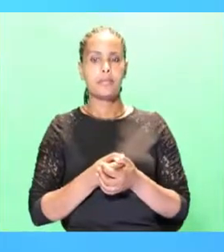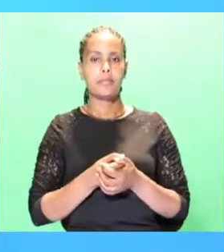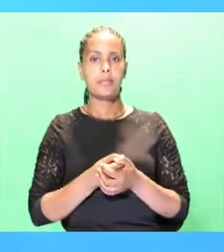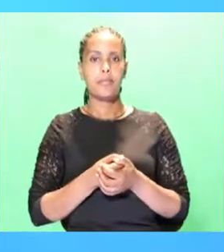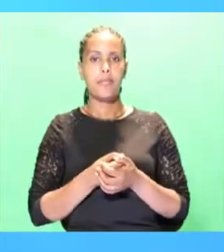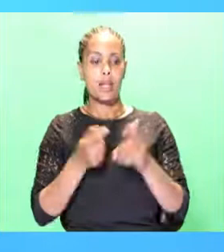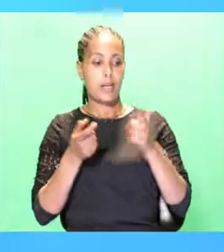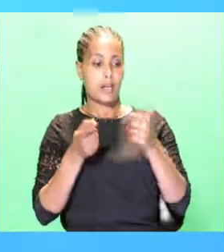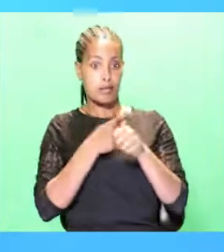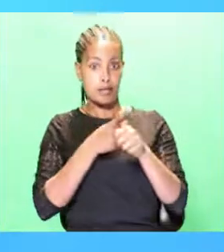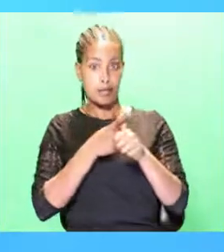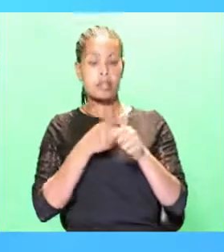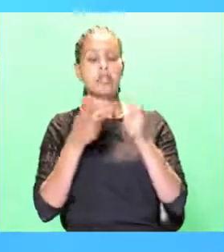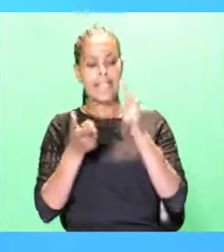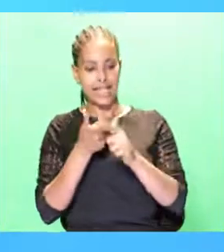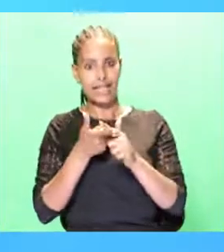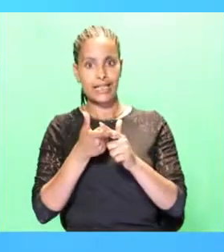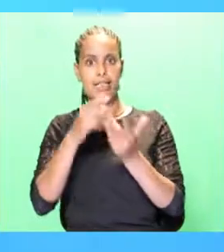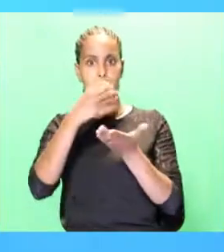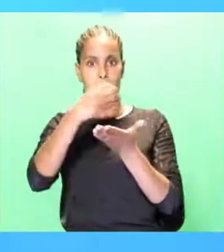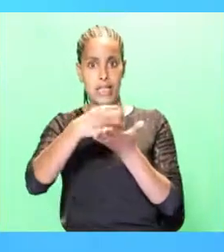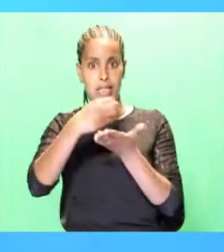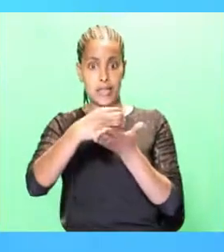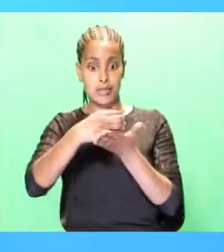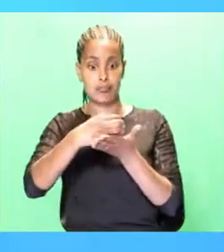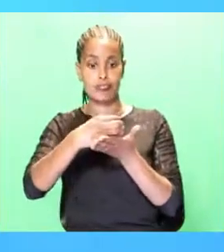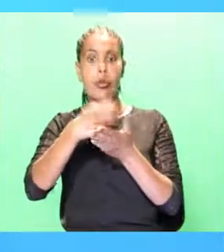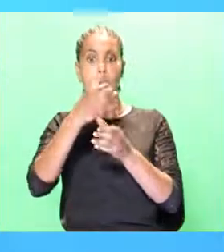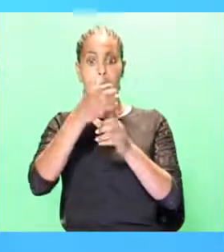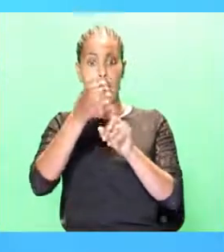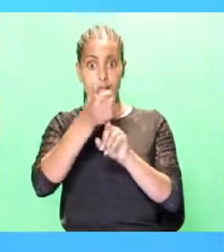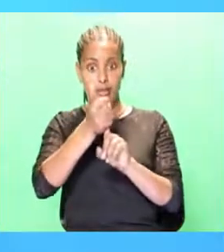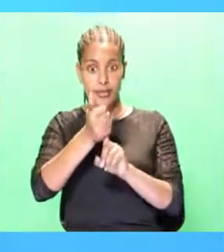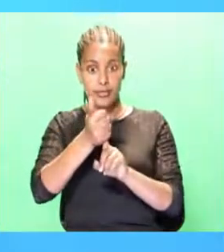The second beaker contains